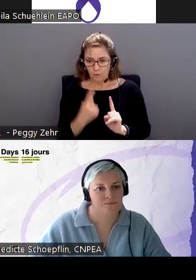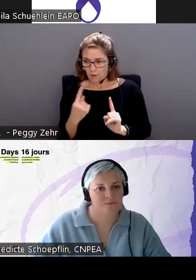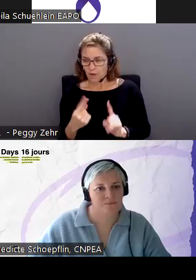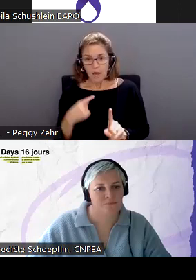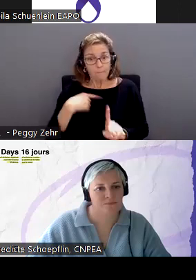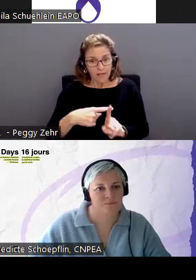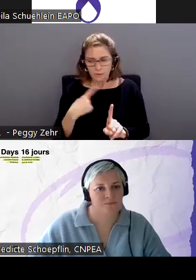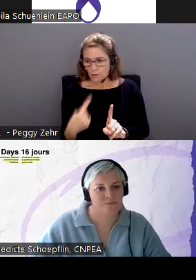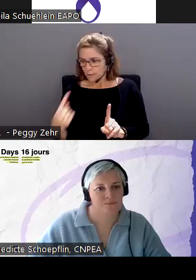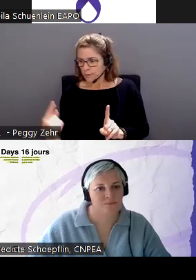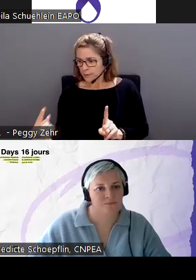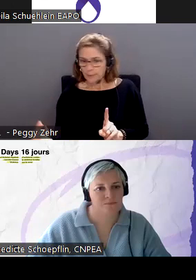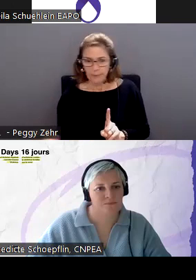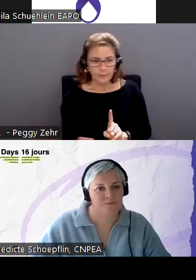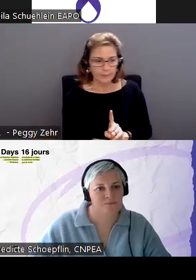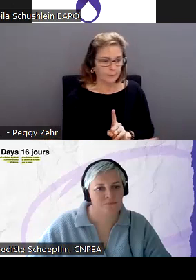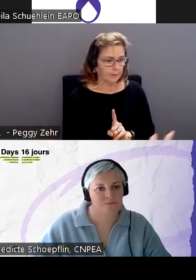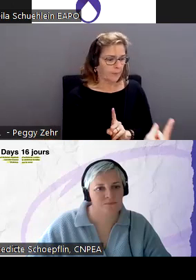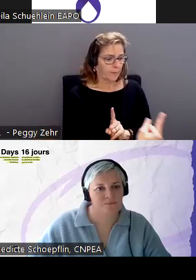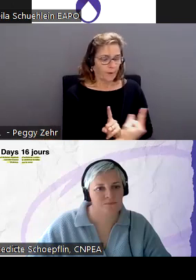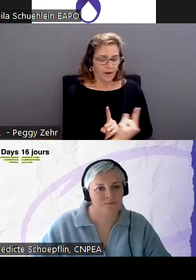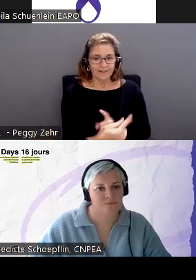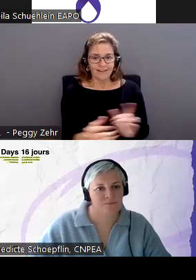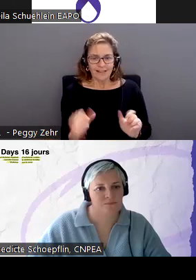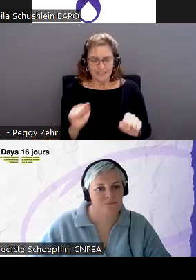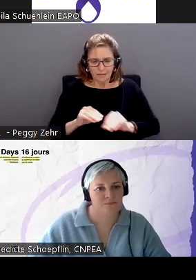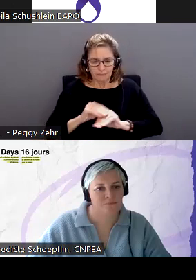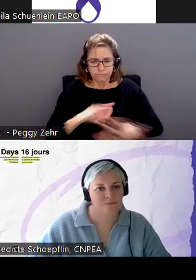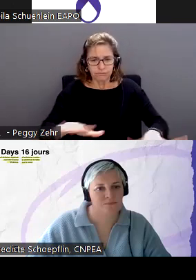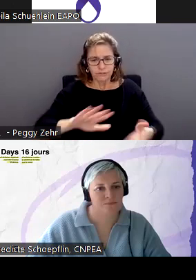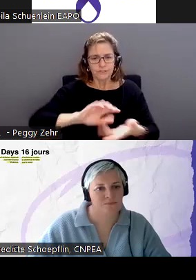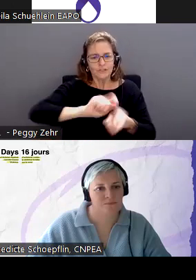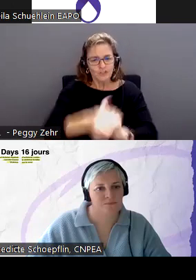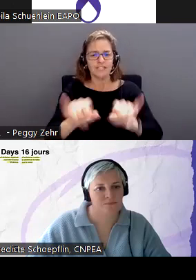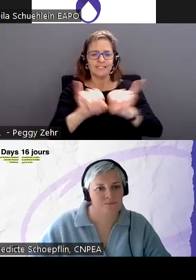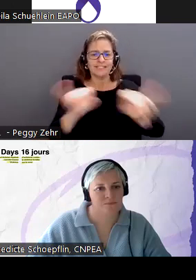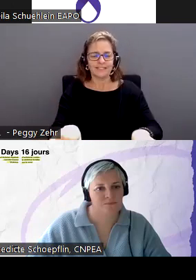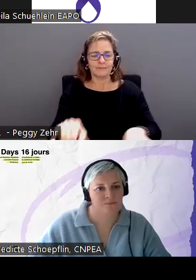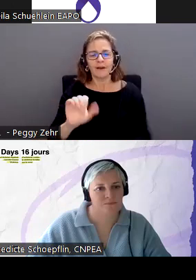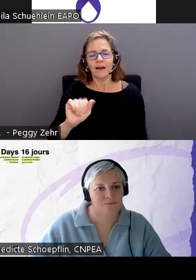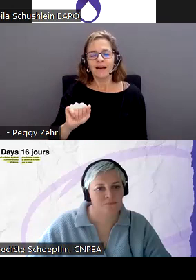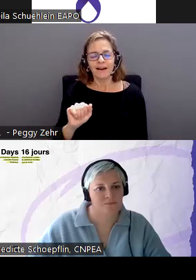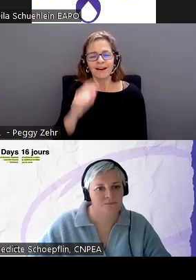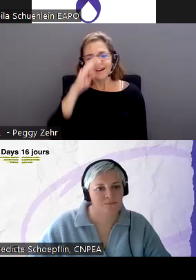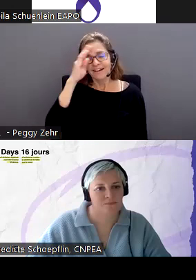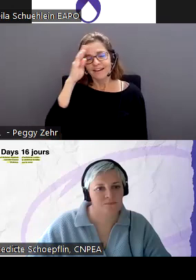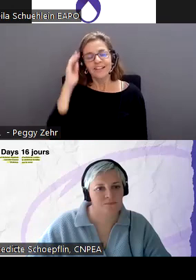This is why movements are so important. That little picture I showed you of the map, all those communities that have, you know, gone out